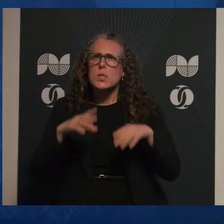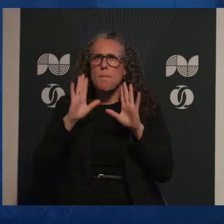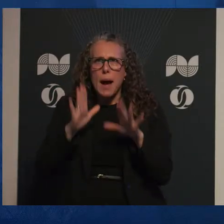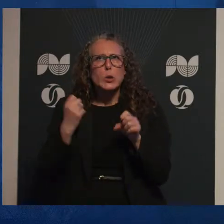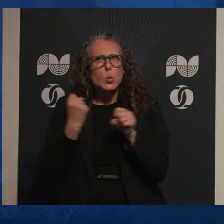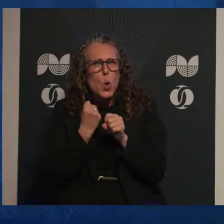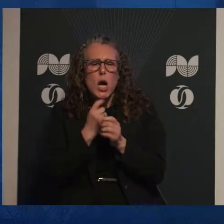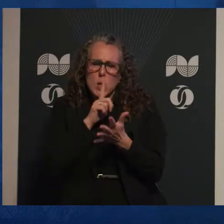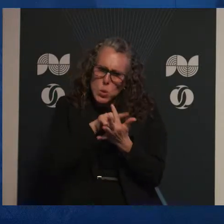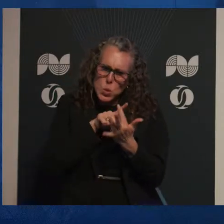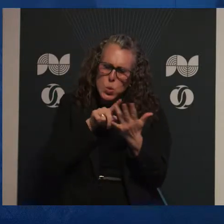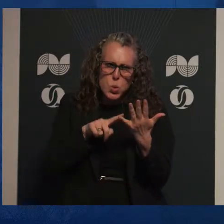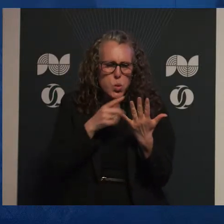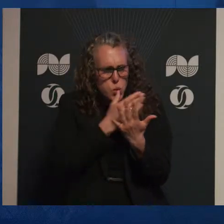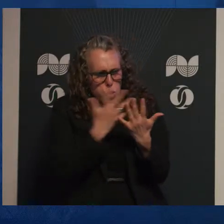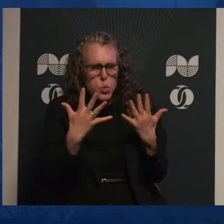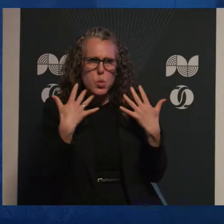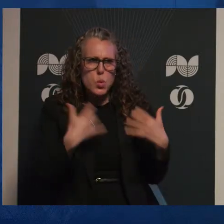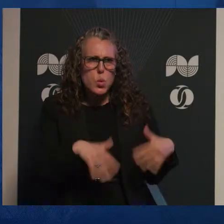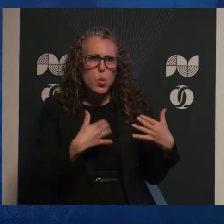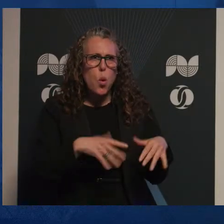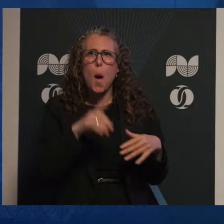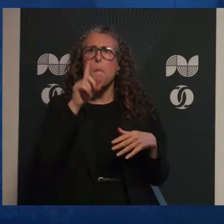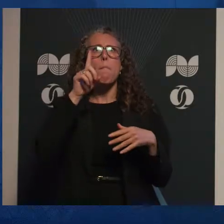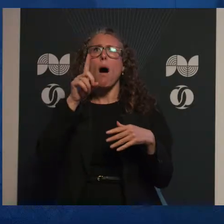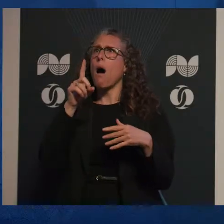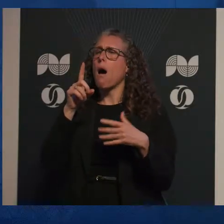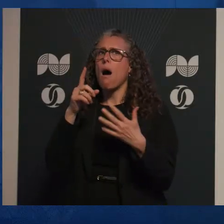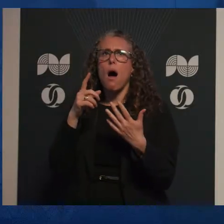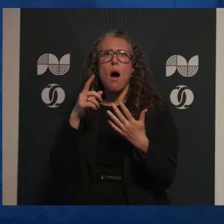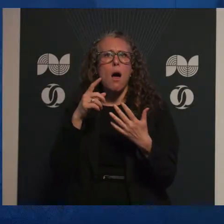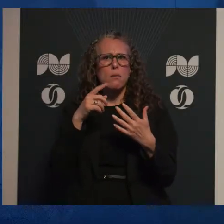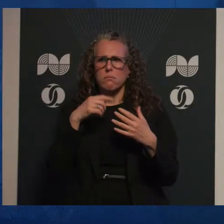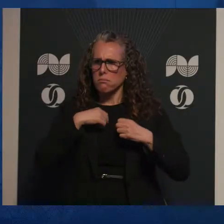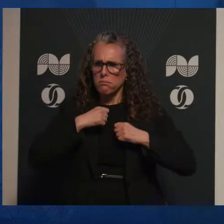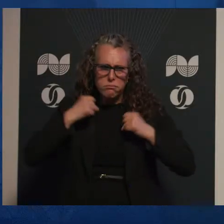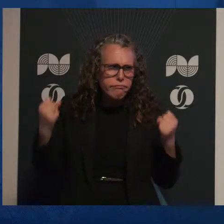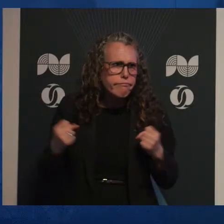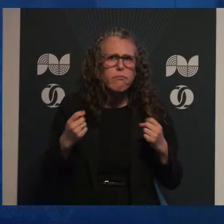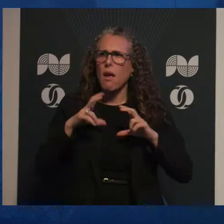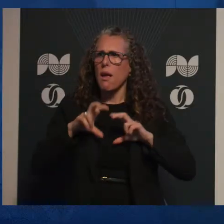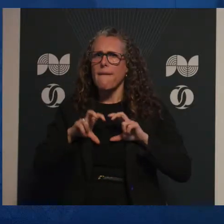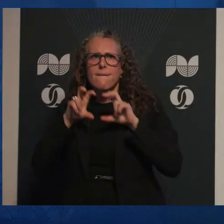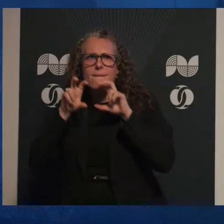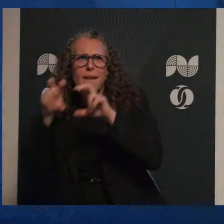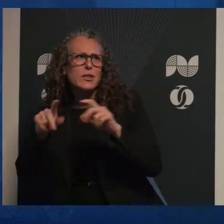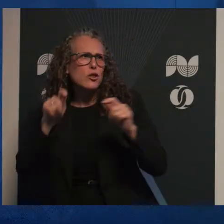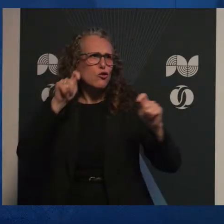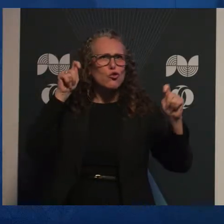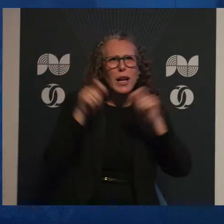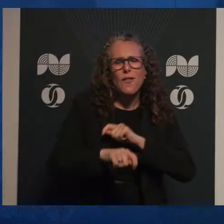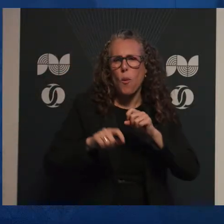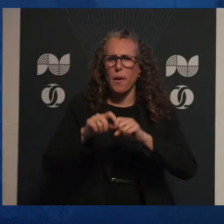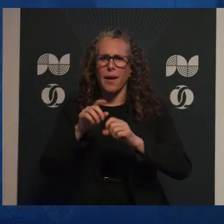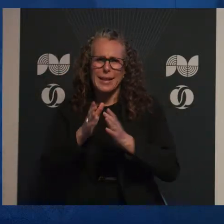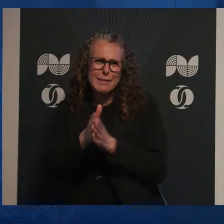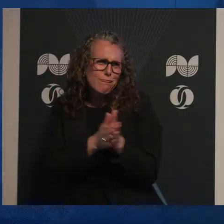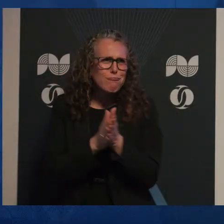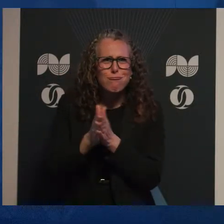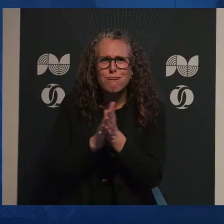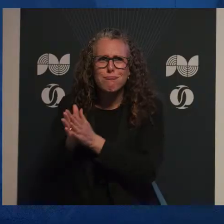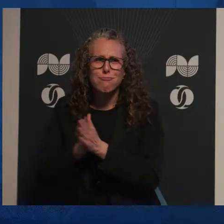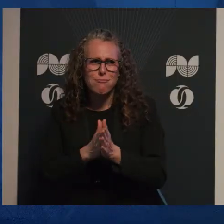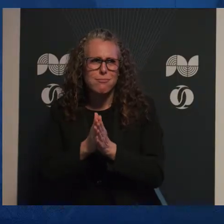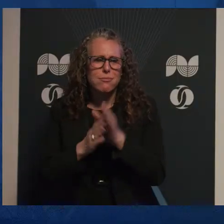countries, but reality is that everything was about performing, investing, transforming. And now I see a